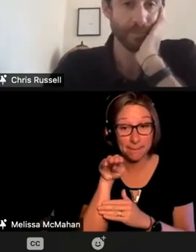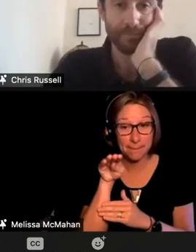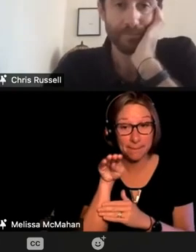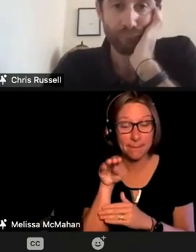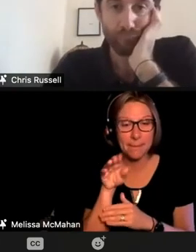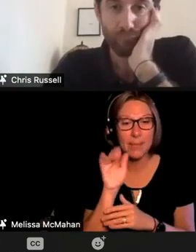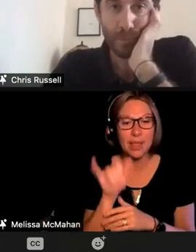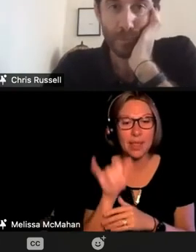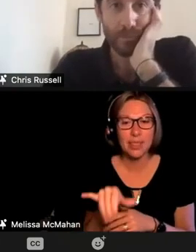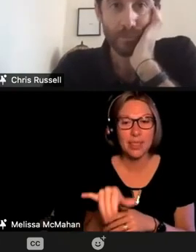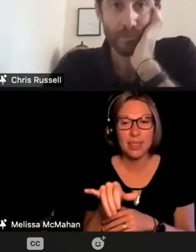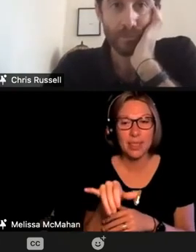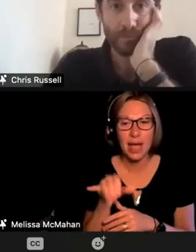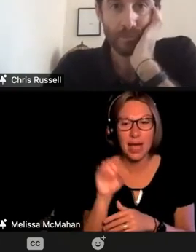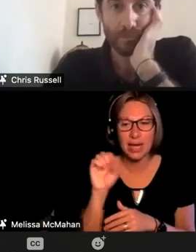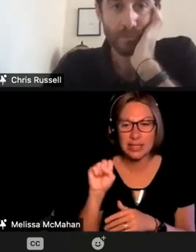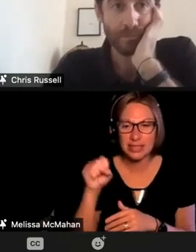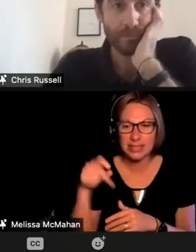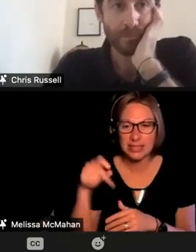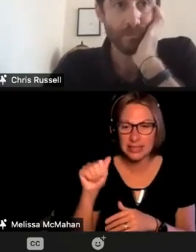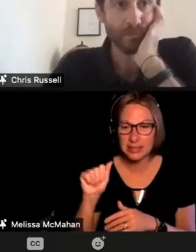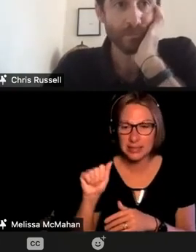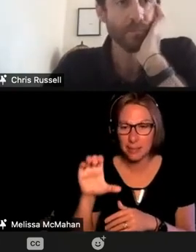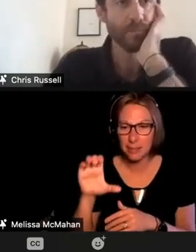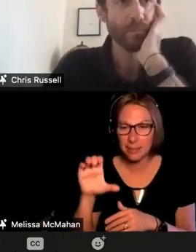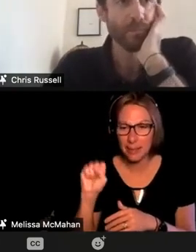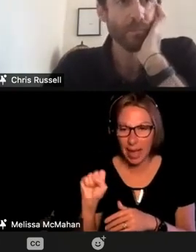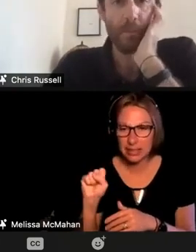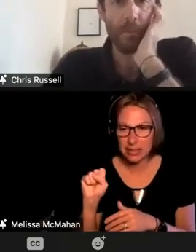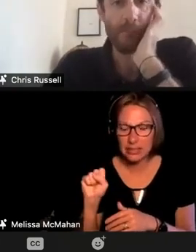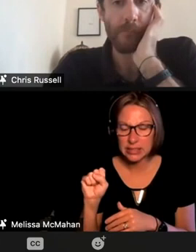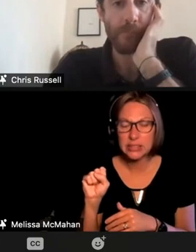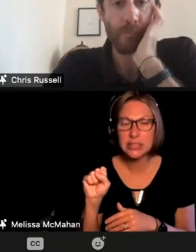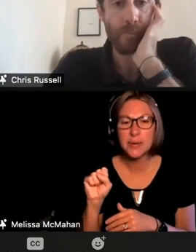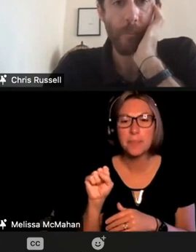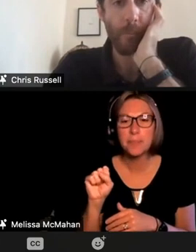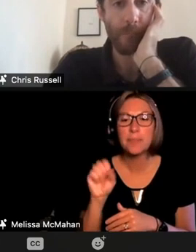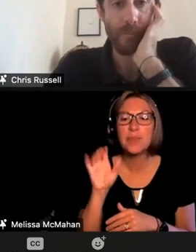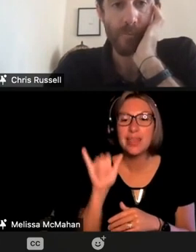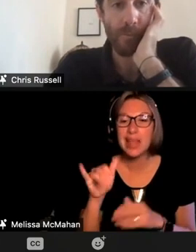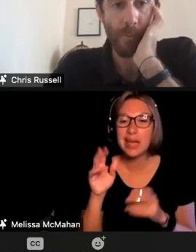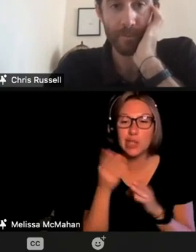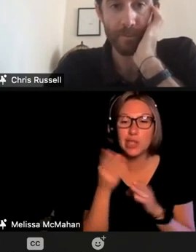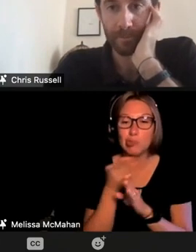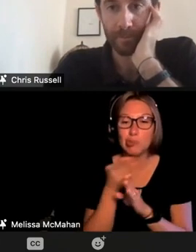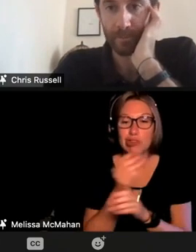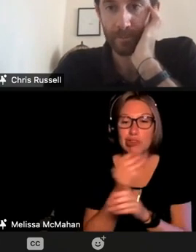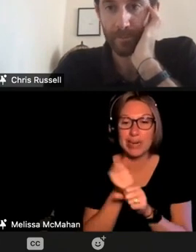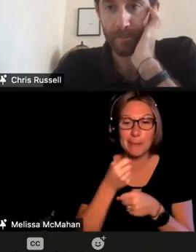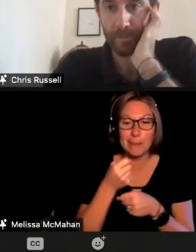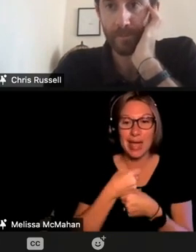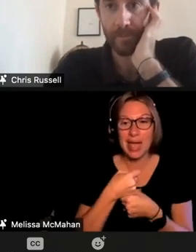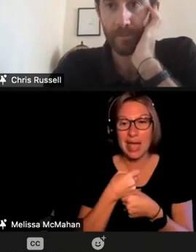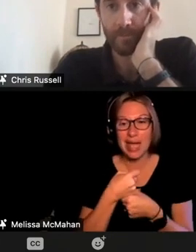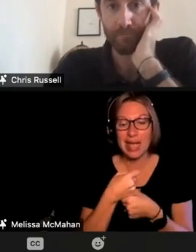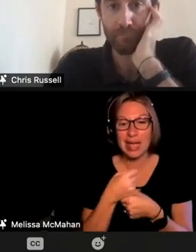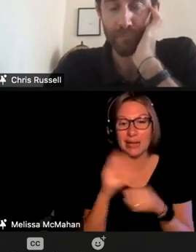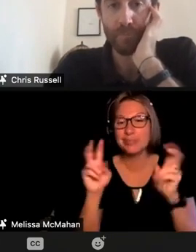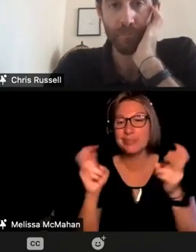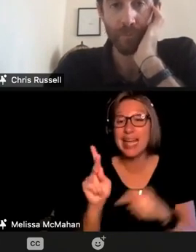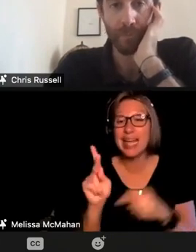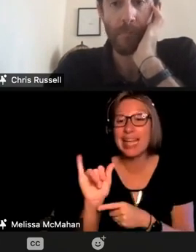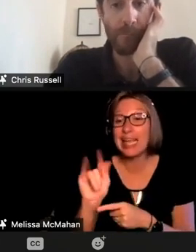it, specs? Is that what you called it? It's one of the pre-made, the kit that